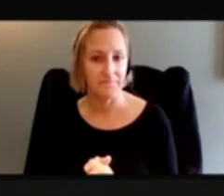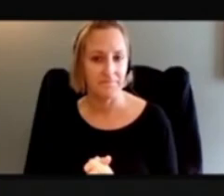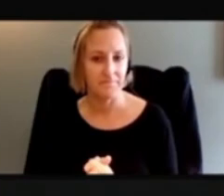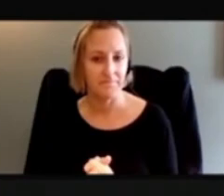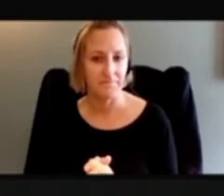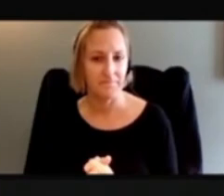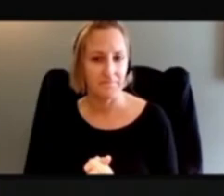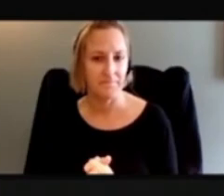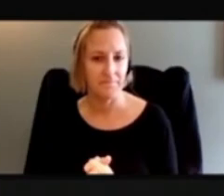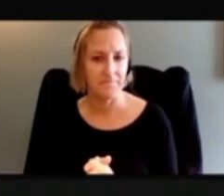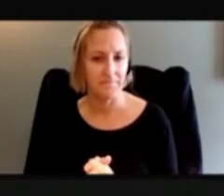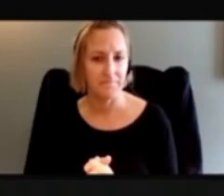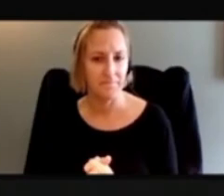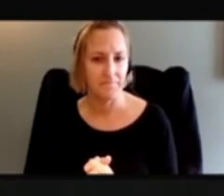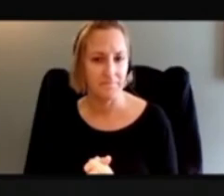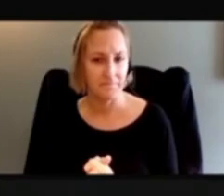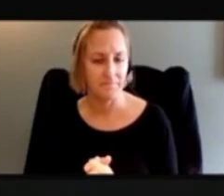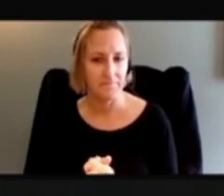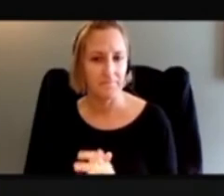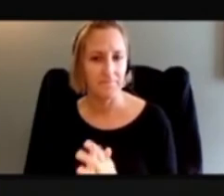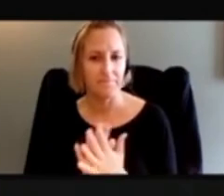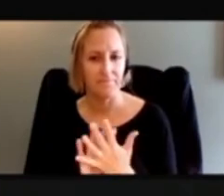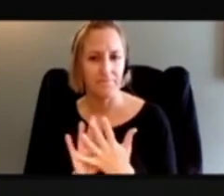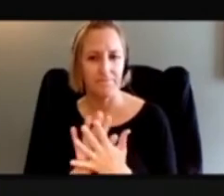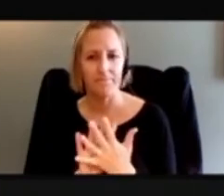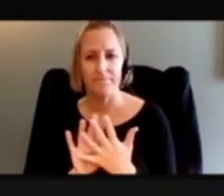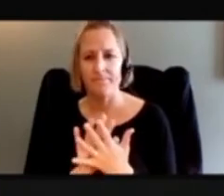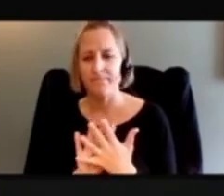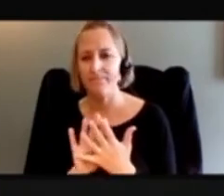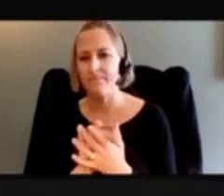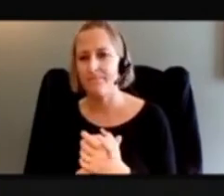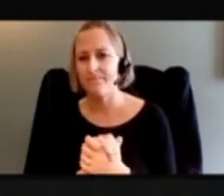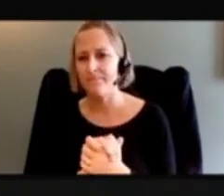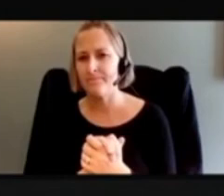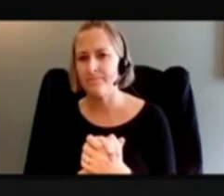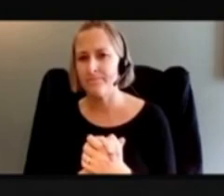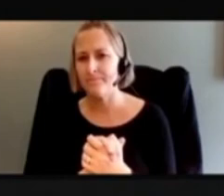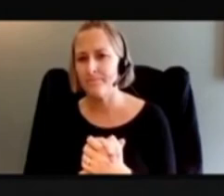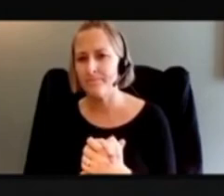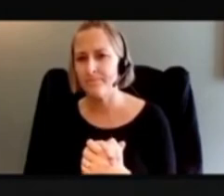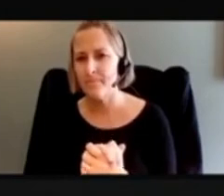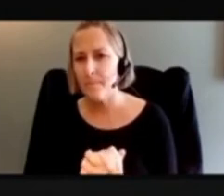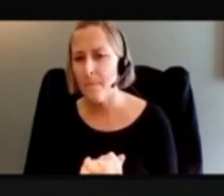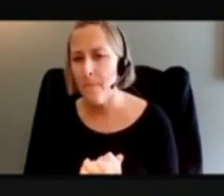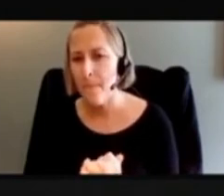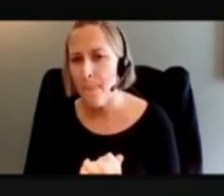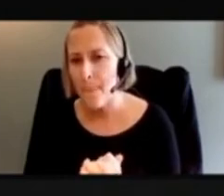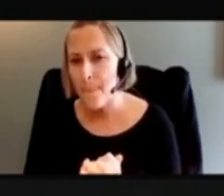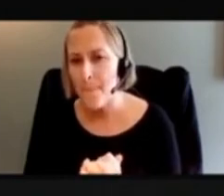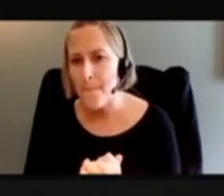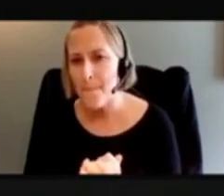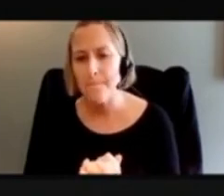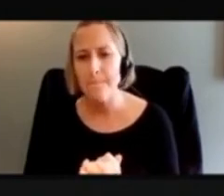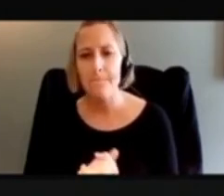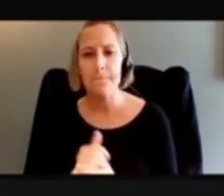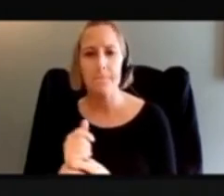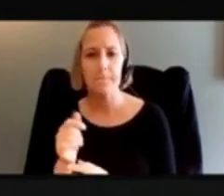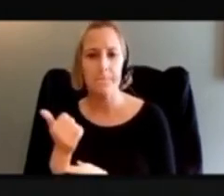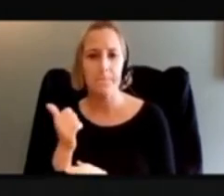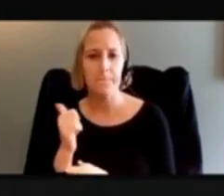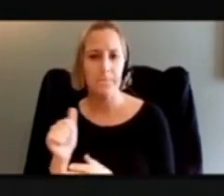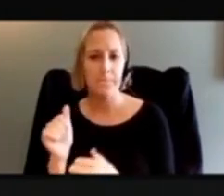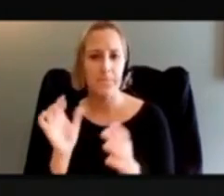Digital tote bag, I just got a message. You can visit the digital tote bag for any handouts that we might have on there